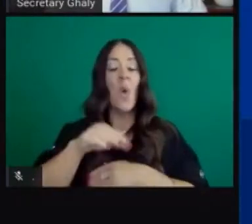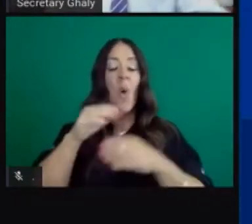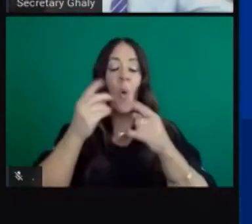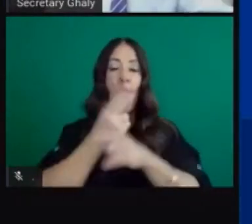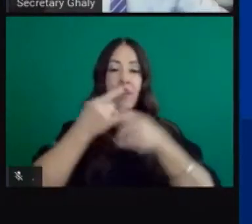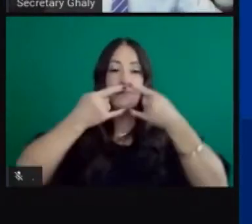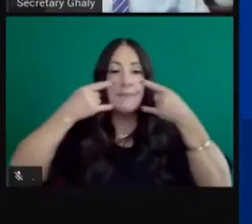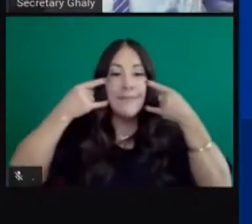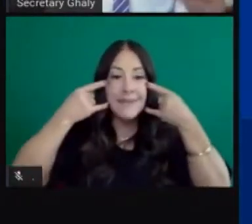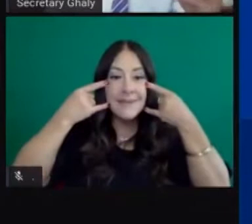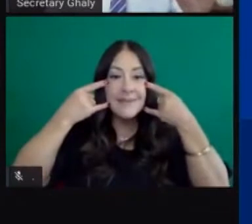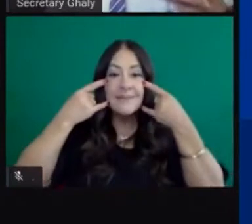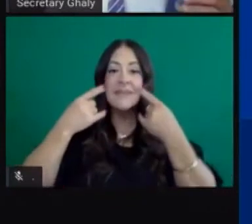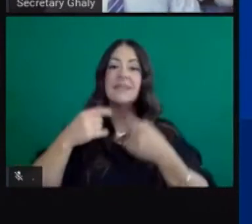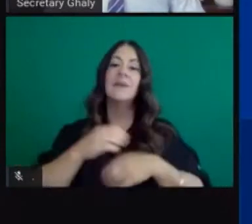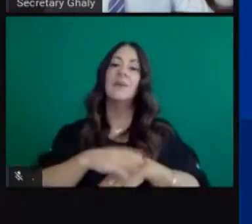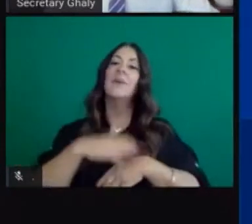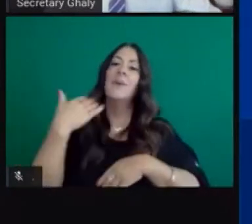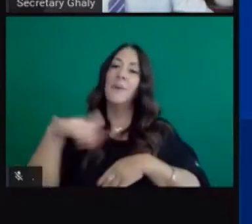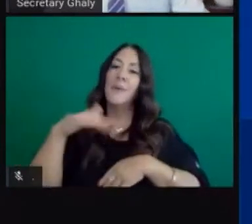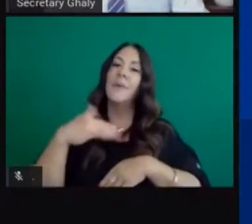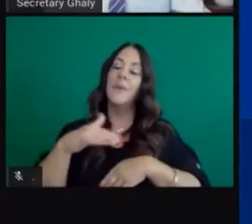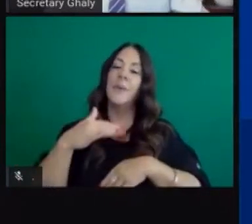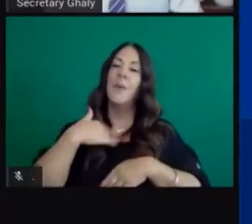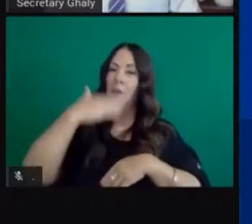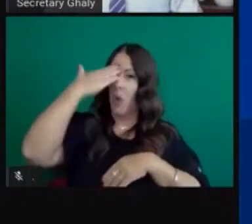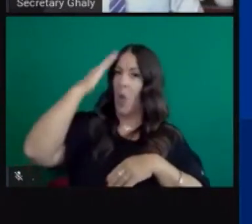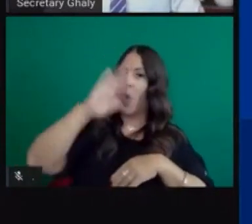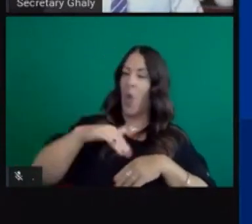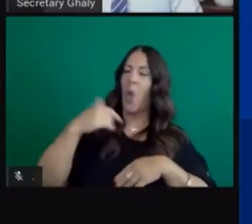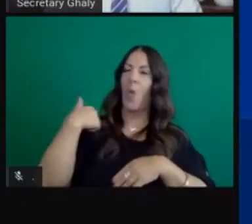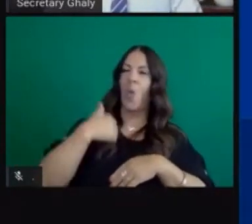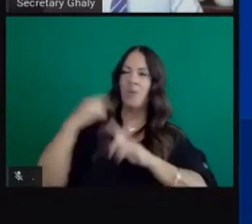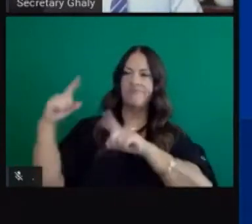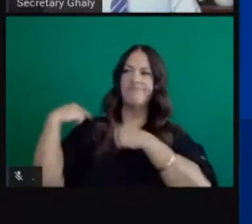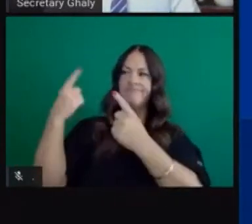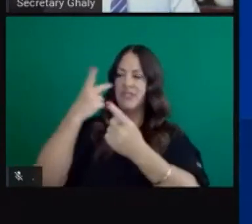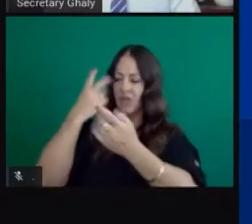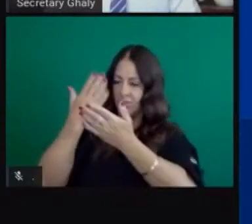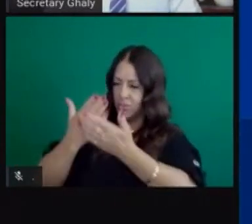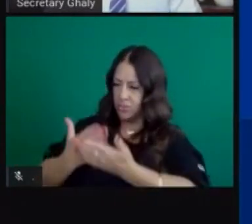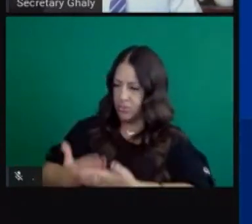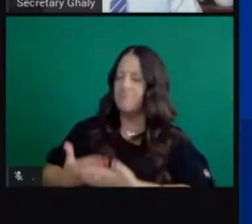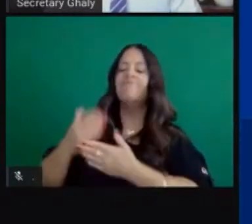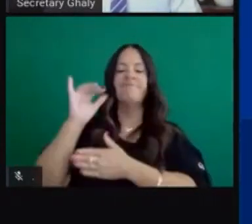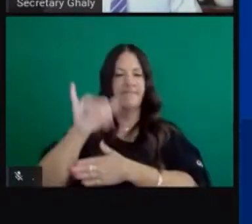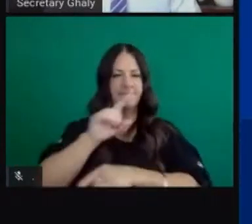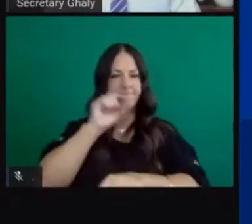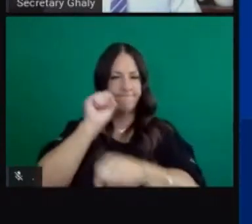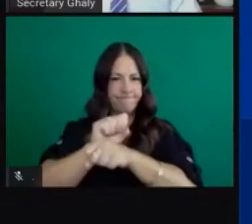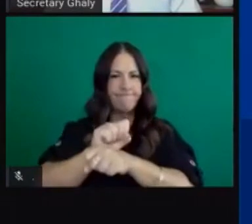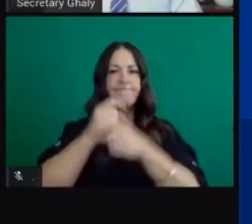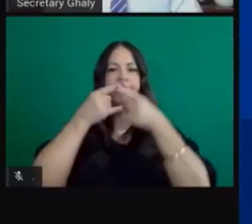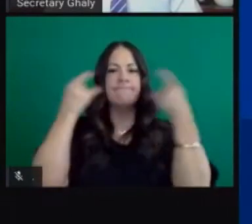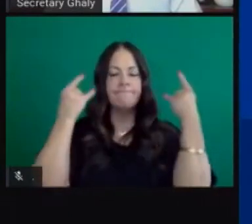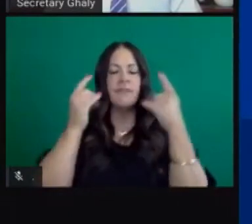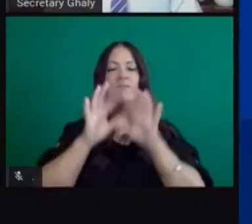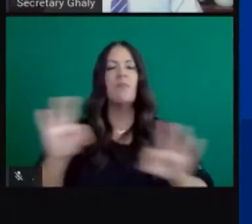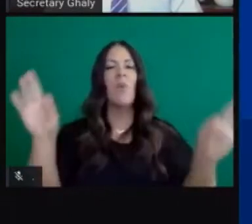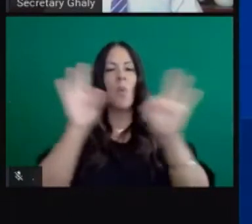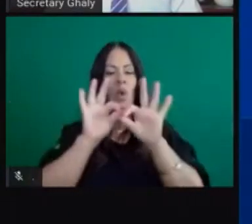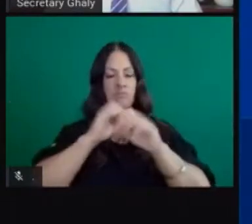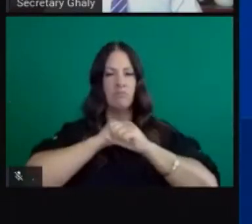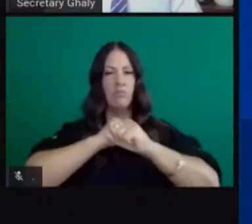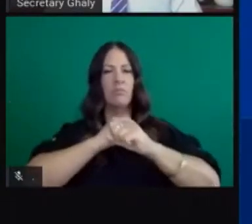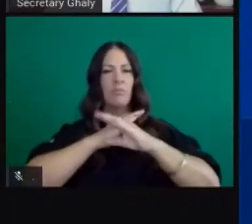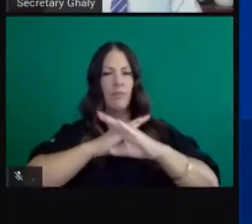wearing a mask, these masks, more and more data demonstrating their effectiveness, maintaining that physical distance when you're out and about, washing